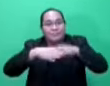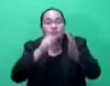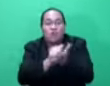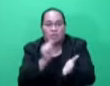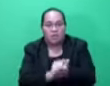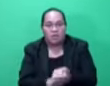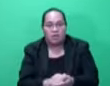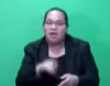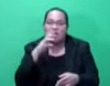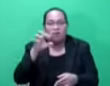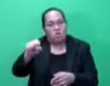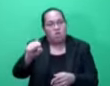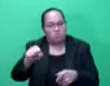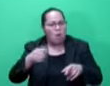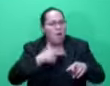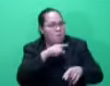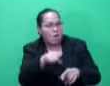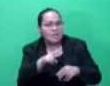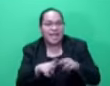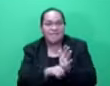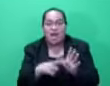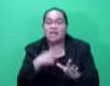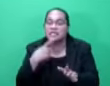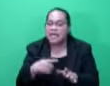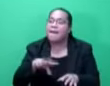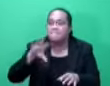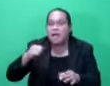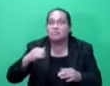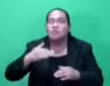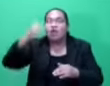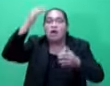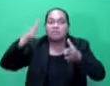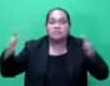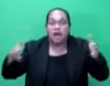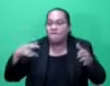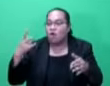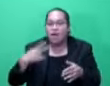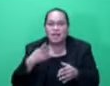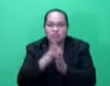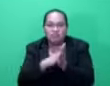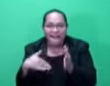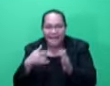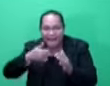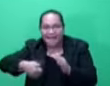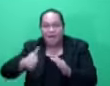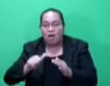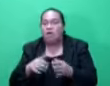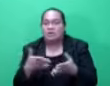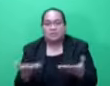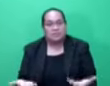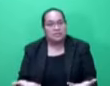must have room for a 12-meter truck. Normally it's only a 6-meter truck, but now it's being held back.